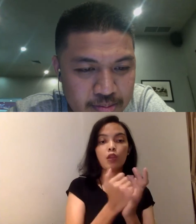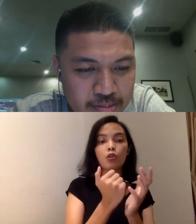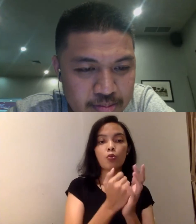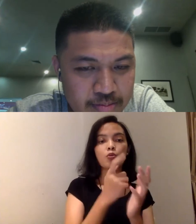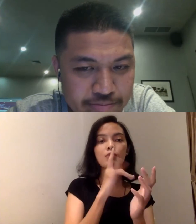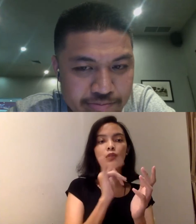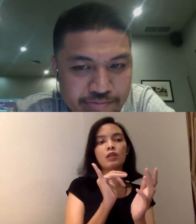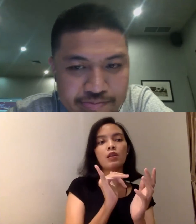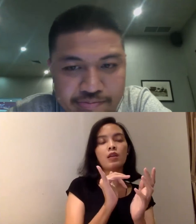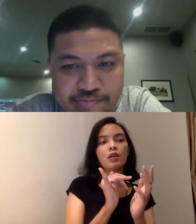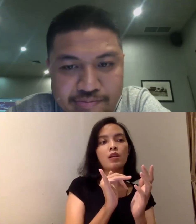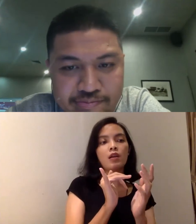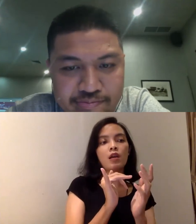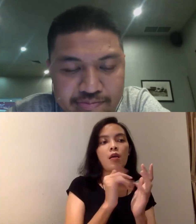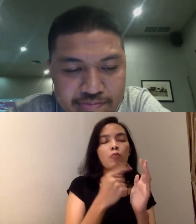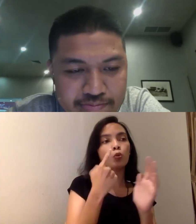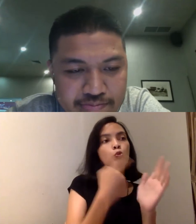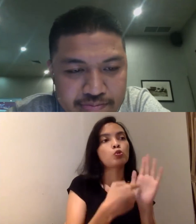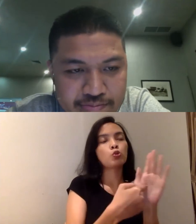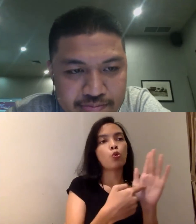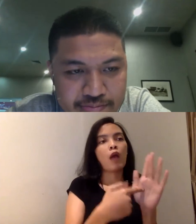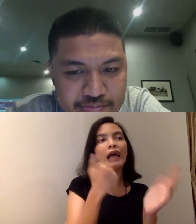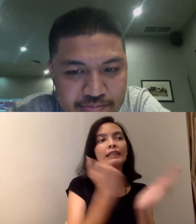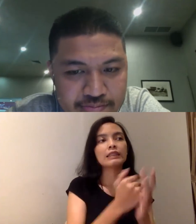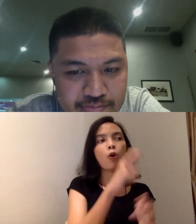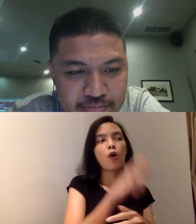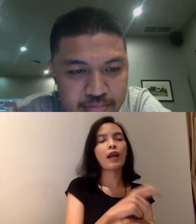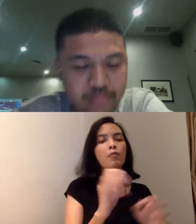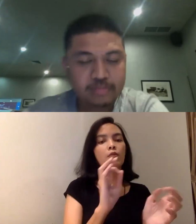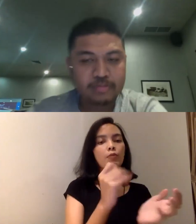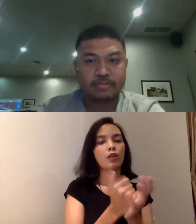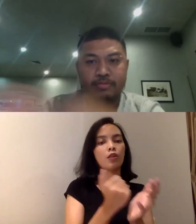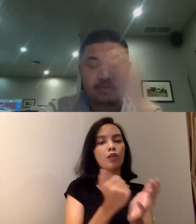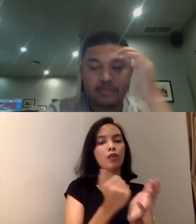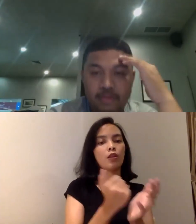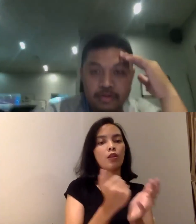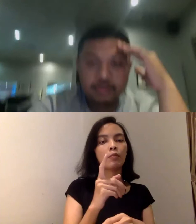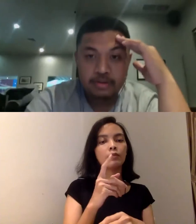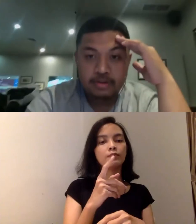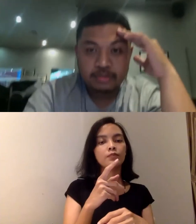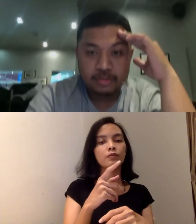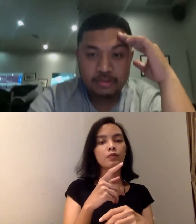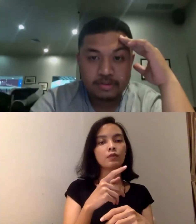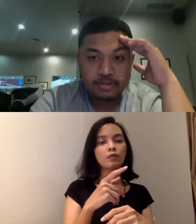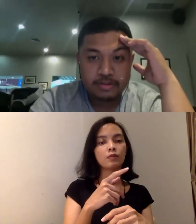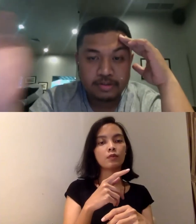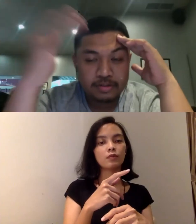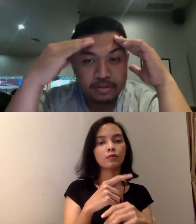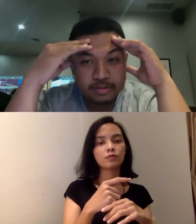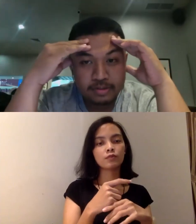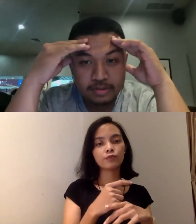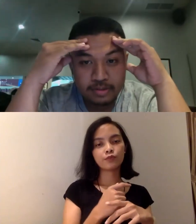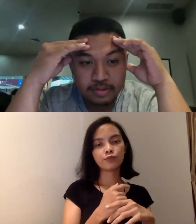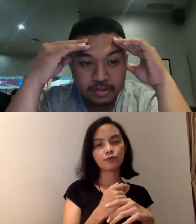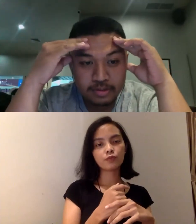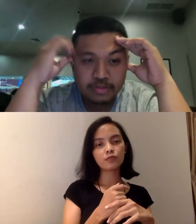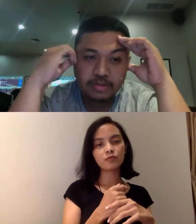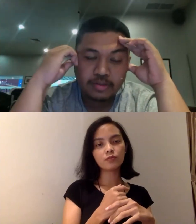footage for a lot of people, because sometimes the women came in a